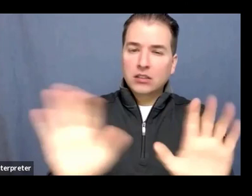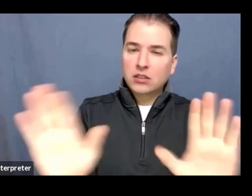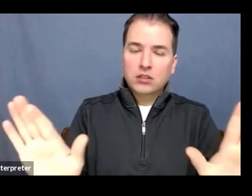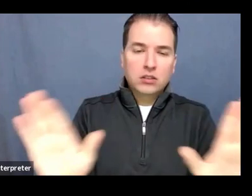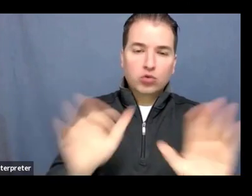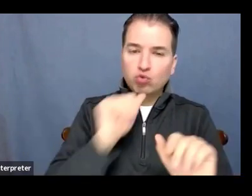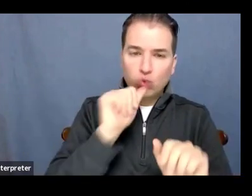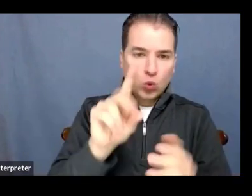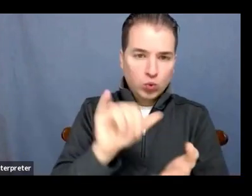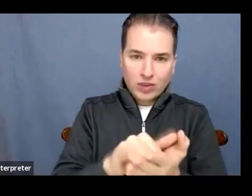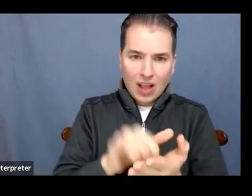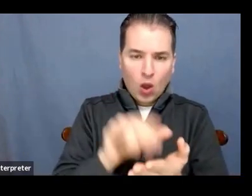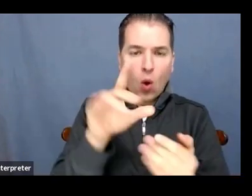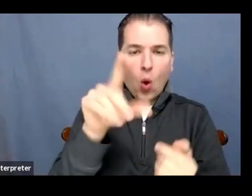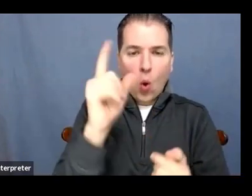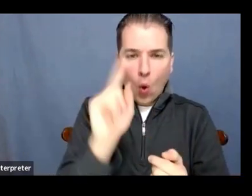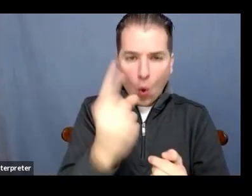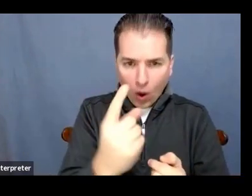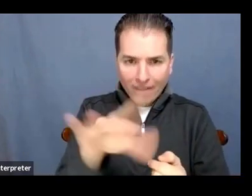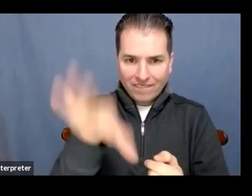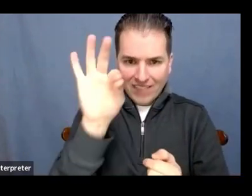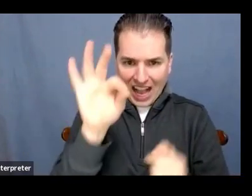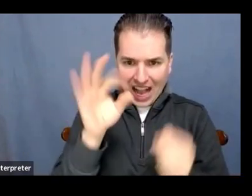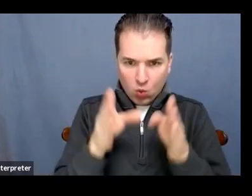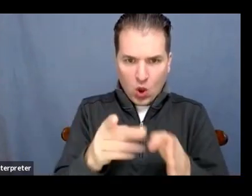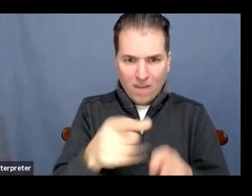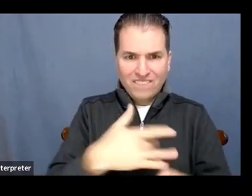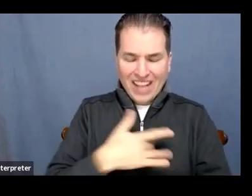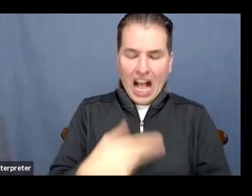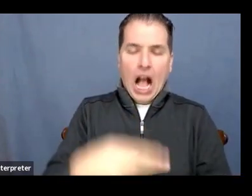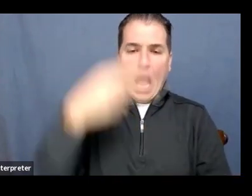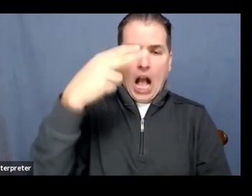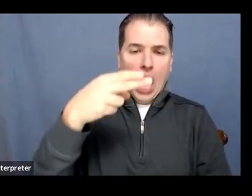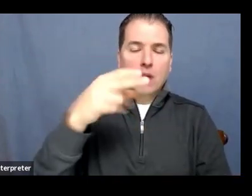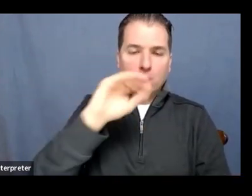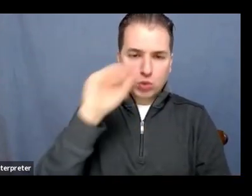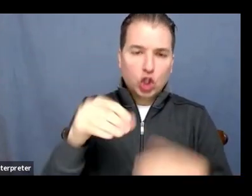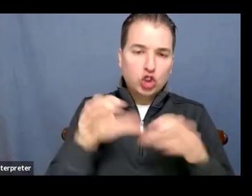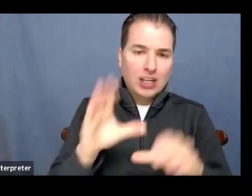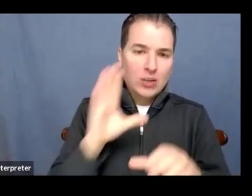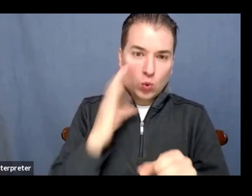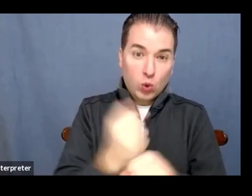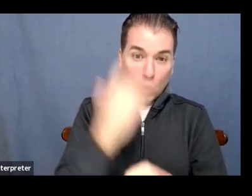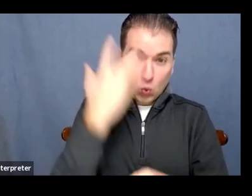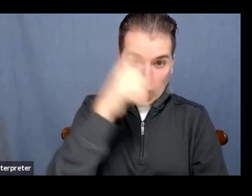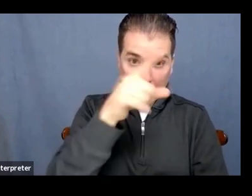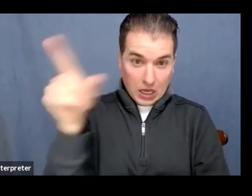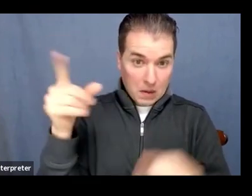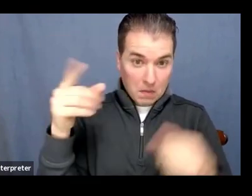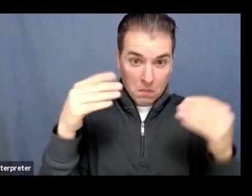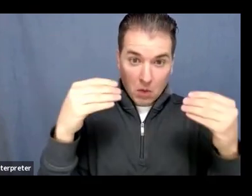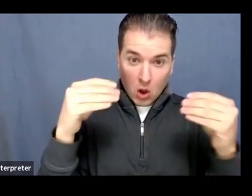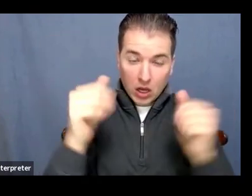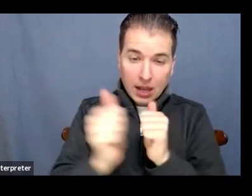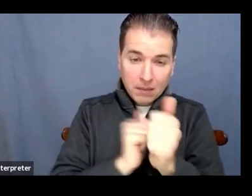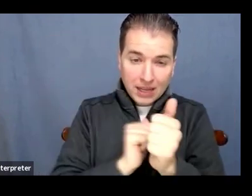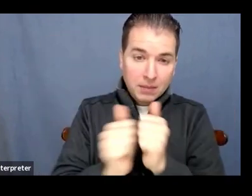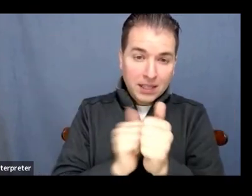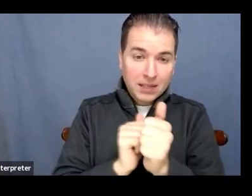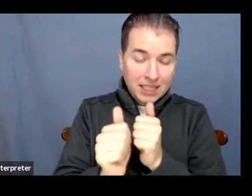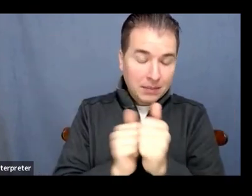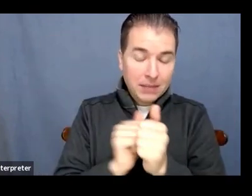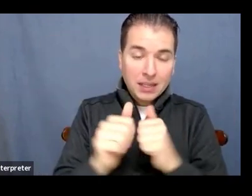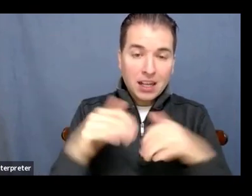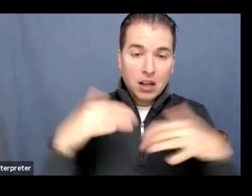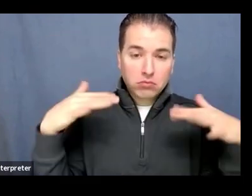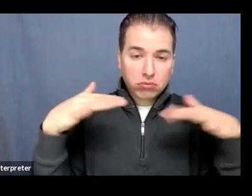tough enough. You know, you're fighting competitors because everybody wants to get their unfair share of customers. It's sort of like baseball,